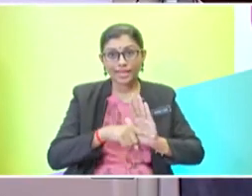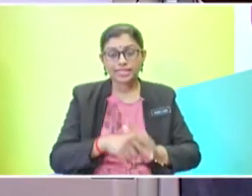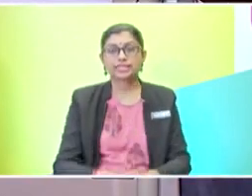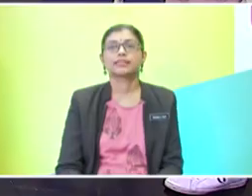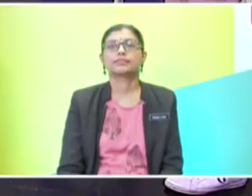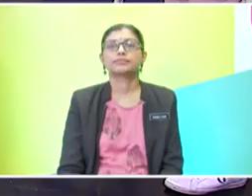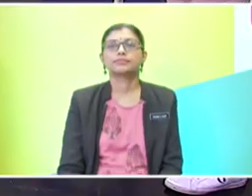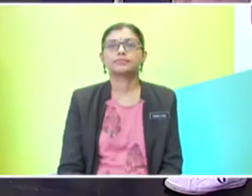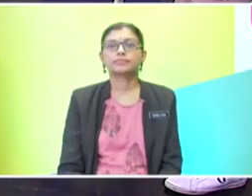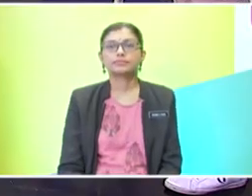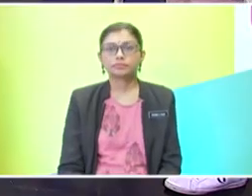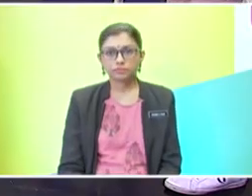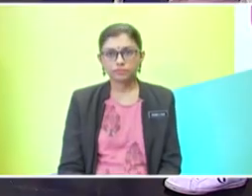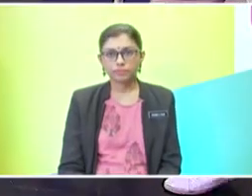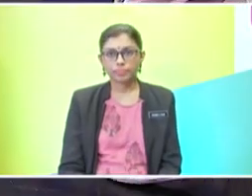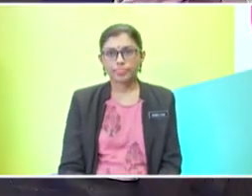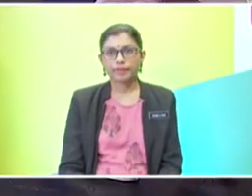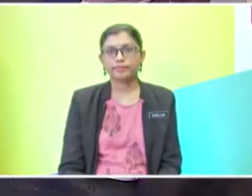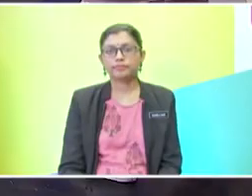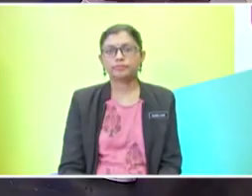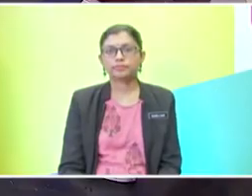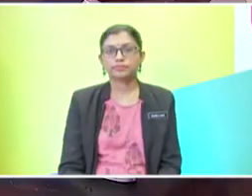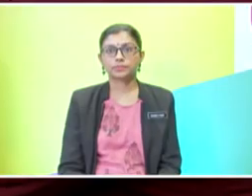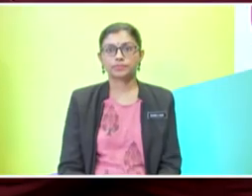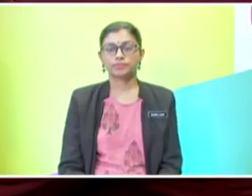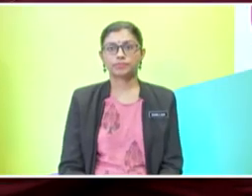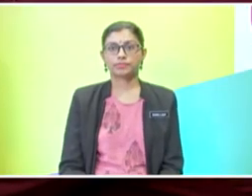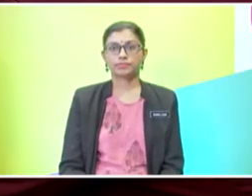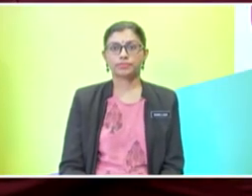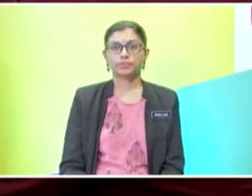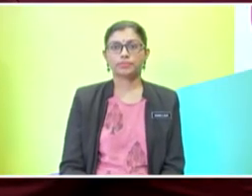1,790. I get, oh, the same over here. So